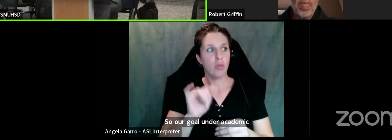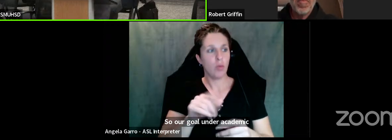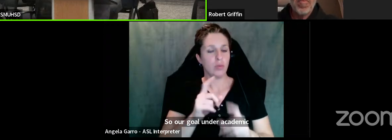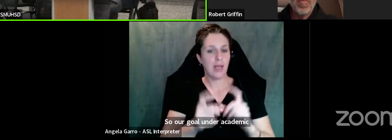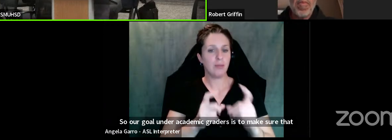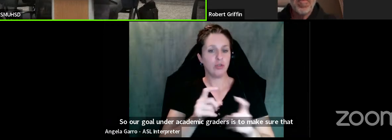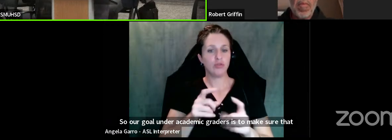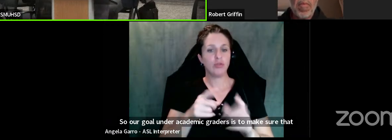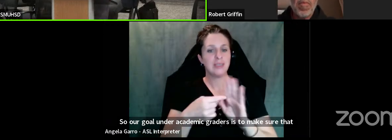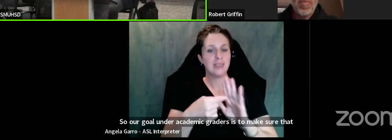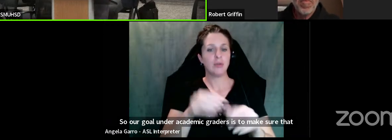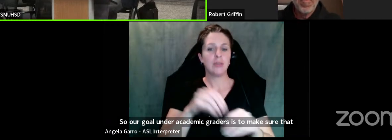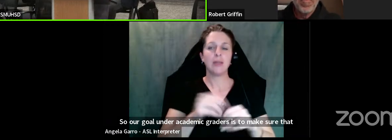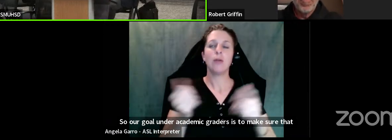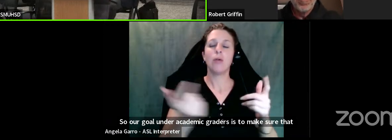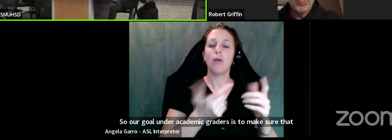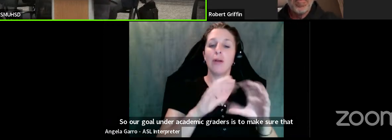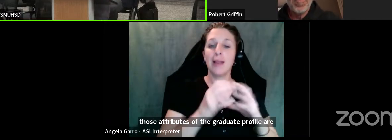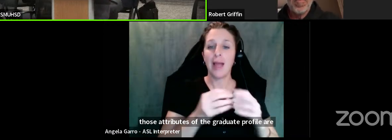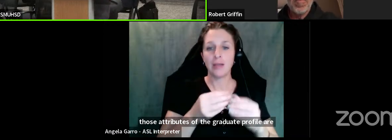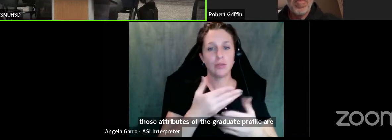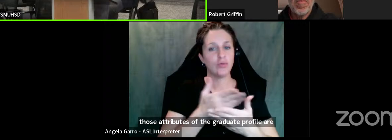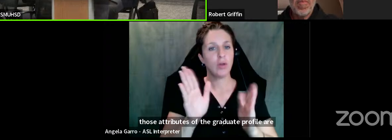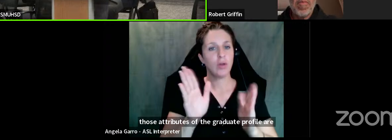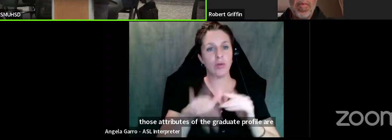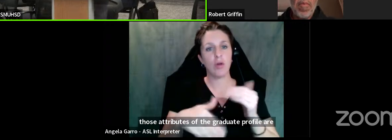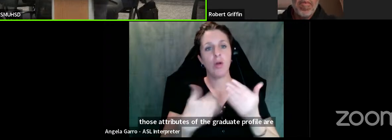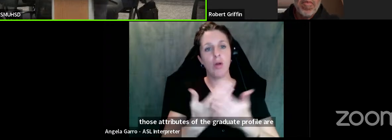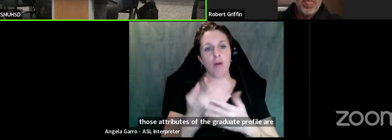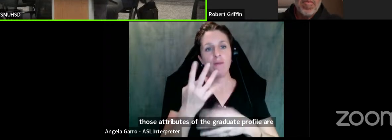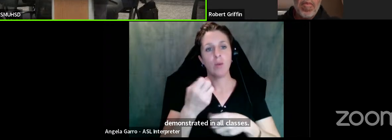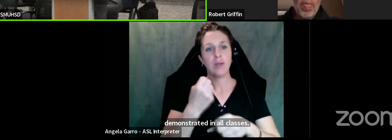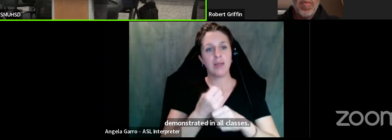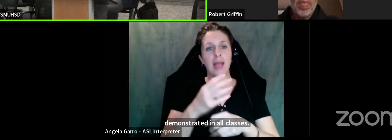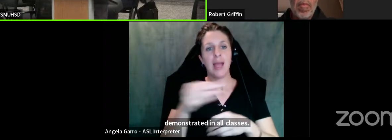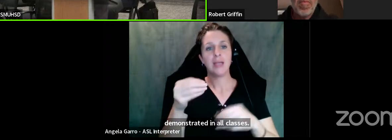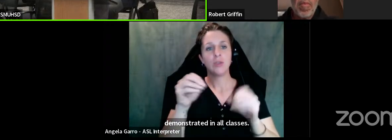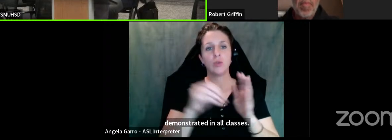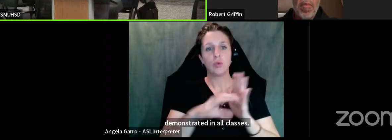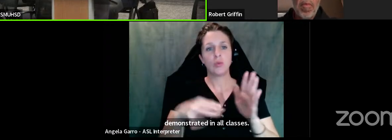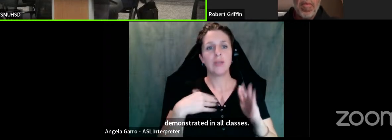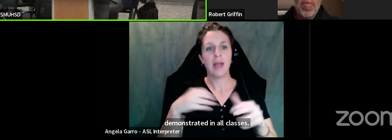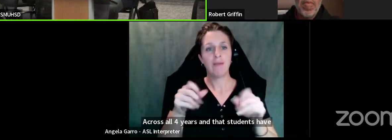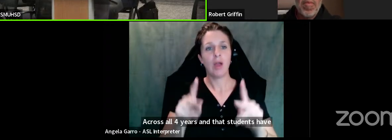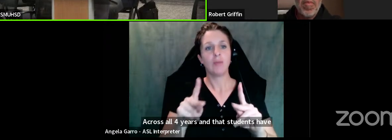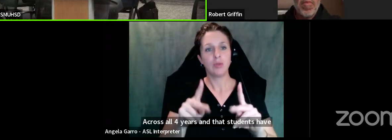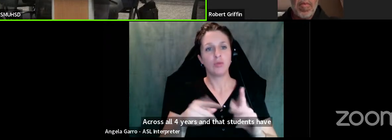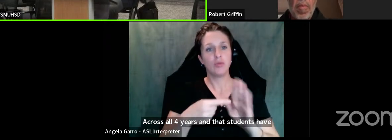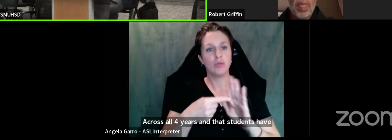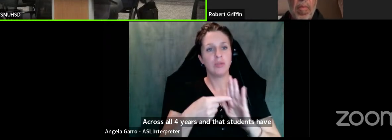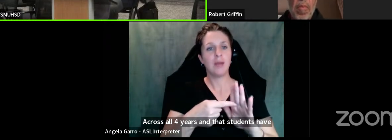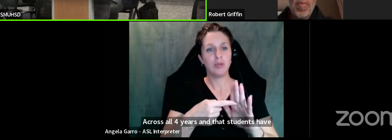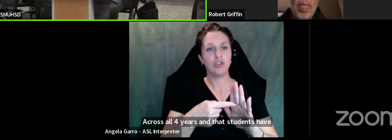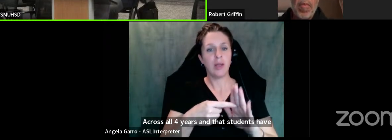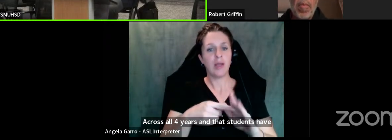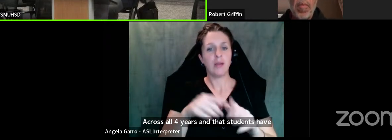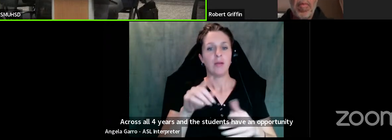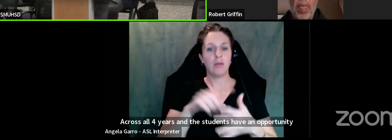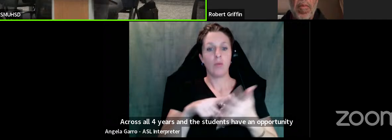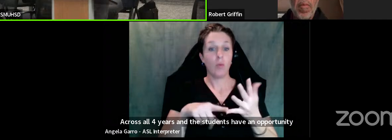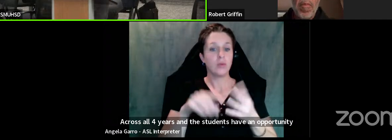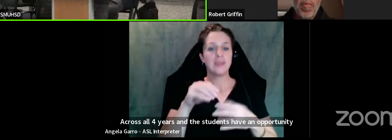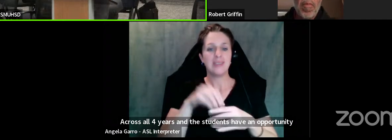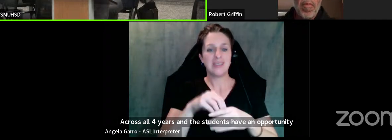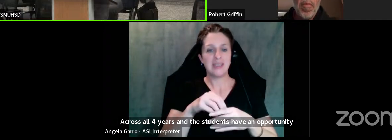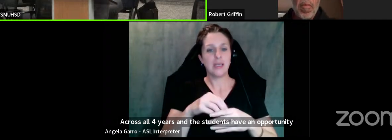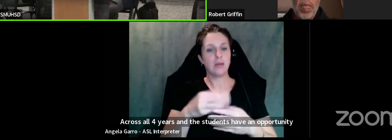demonstrated in all classes across all 4 years, and that students have an opportunity to demonstrate those attributes in authentic ways, both within their classes and